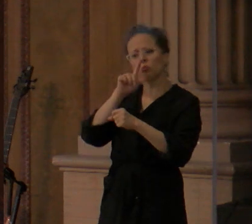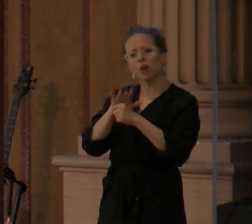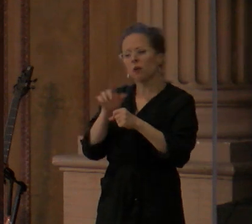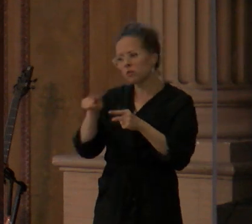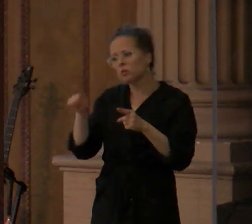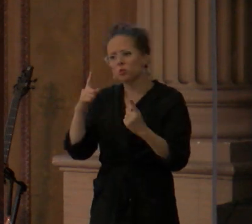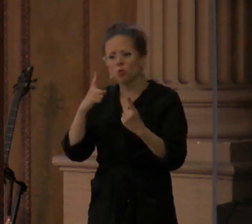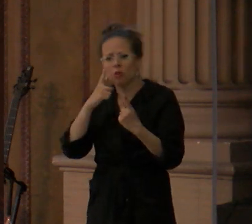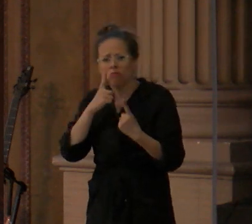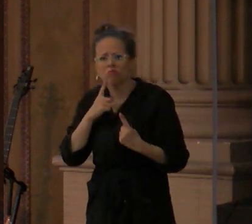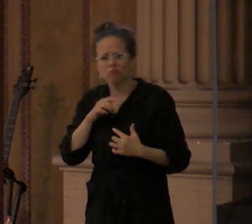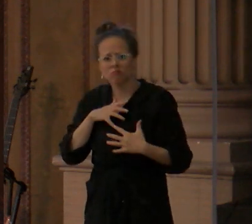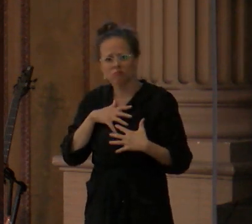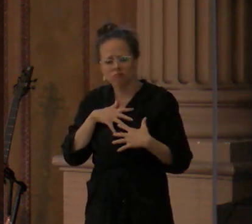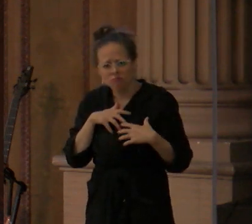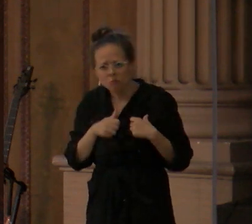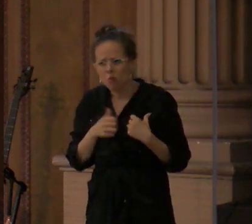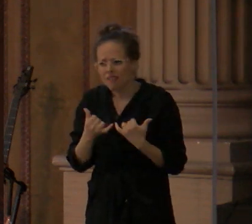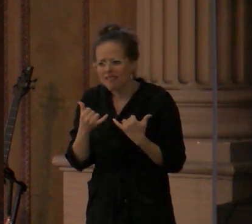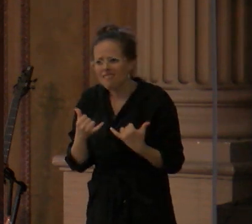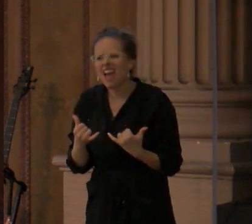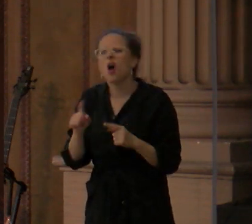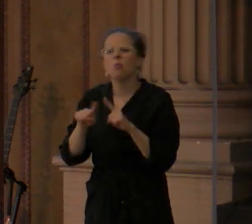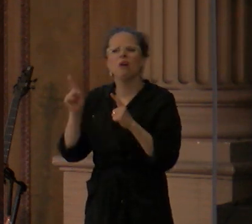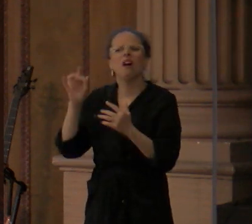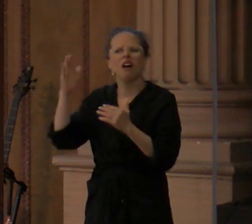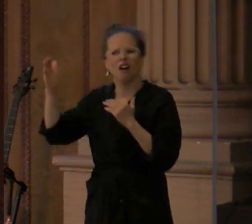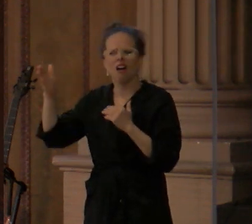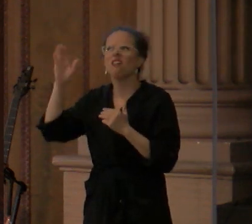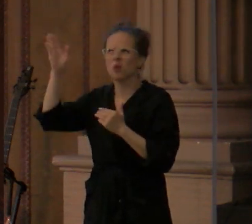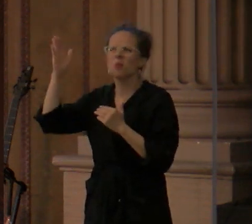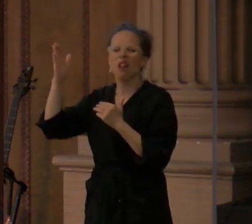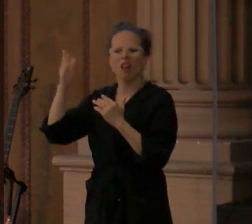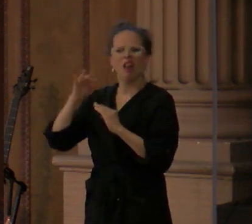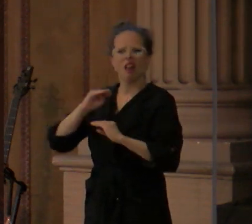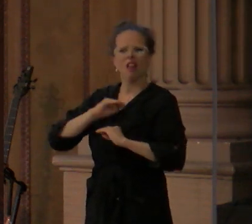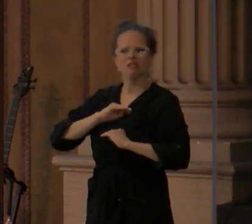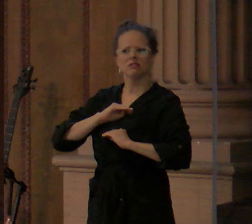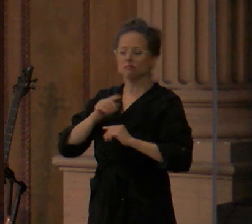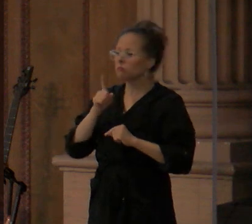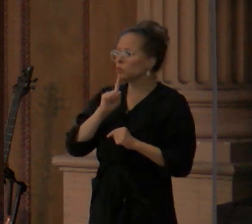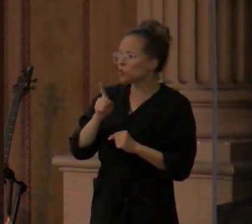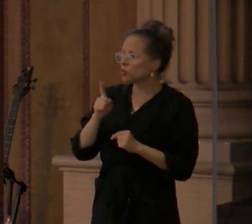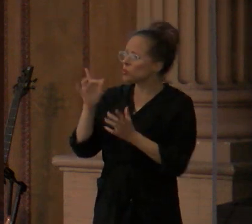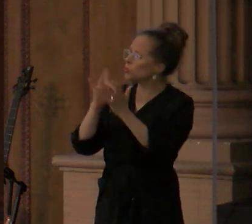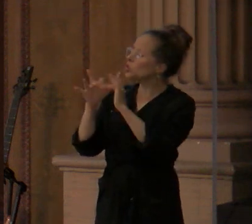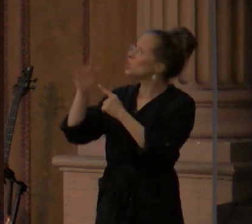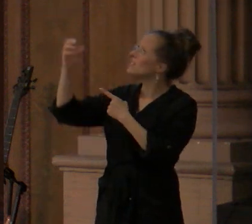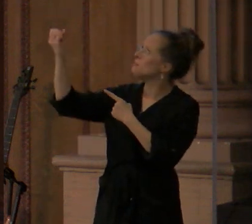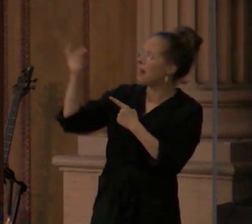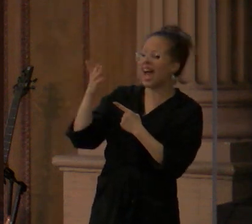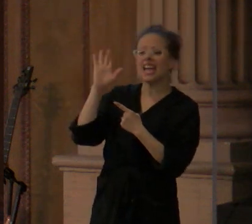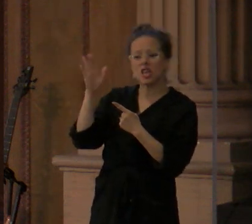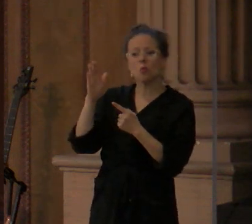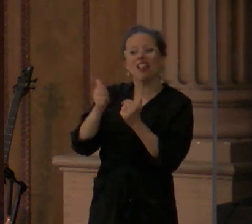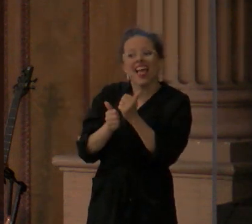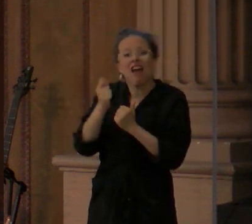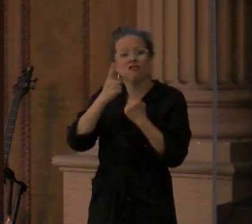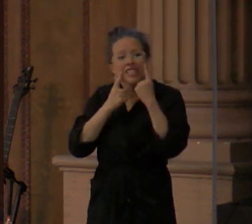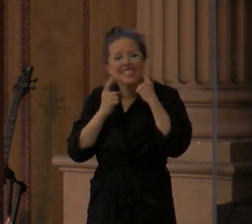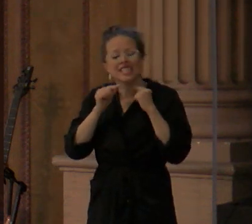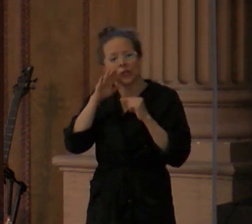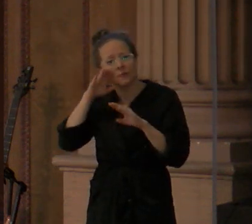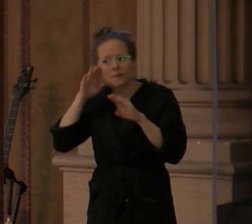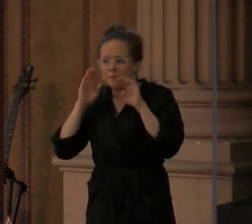be comforted by God. And it's true that God comforts the lowly. It's true that when Jesus returns, he's going to wipe away every tear. He's going to take away all